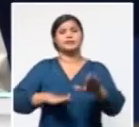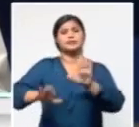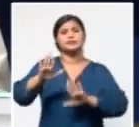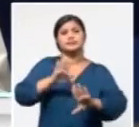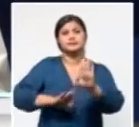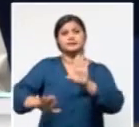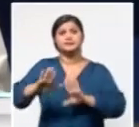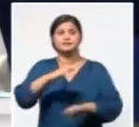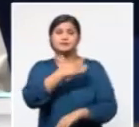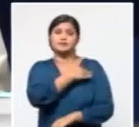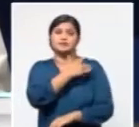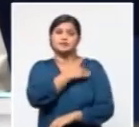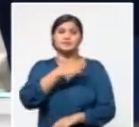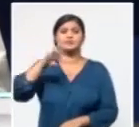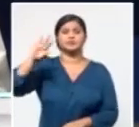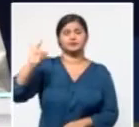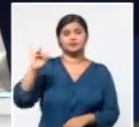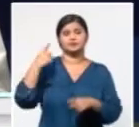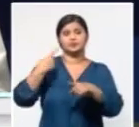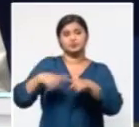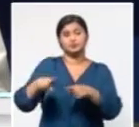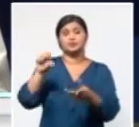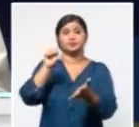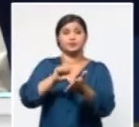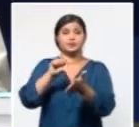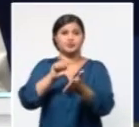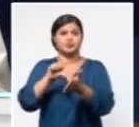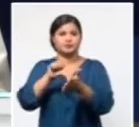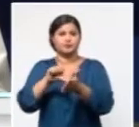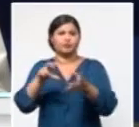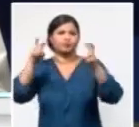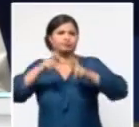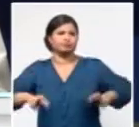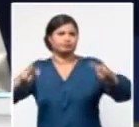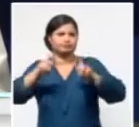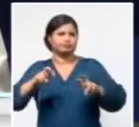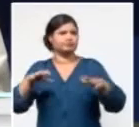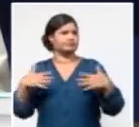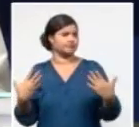47, and in the Genetic Engineering and Biotechnology Center,